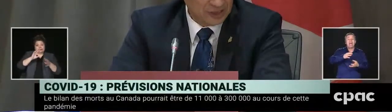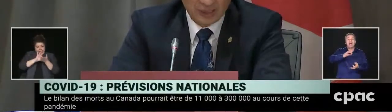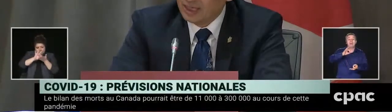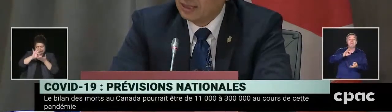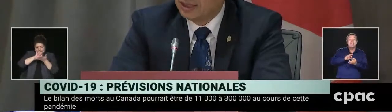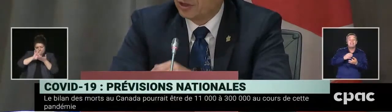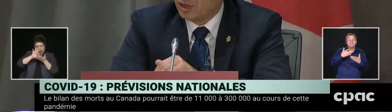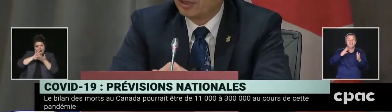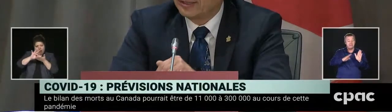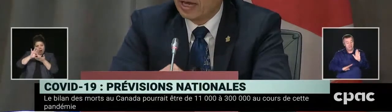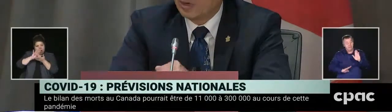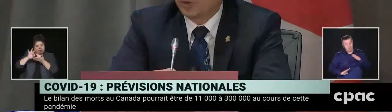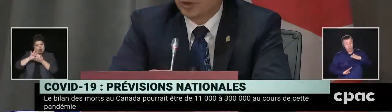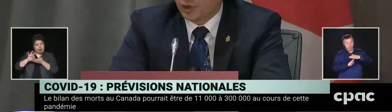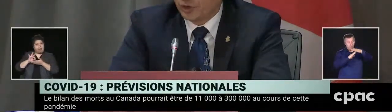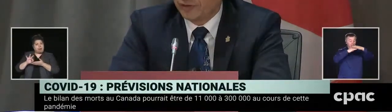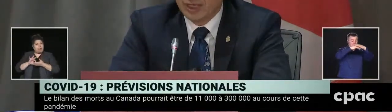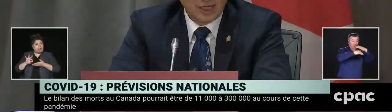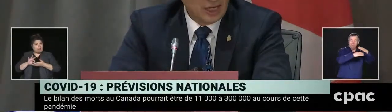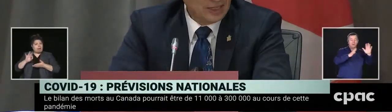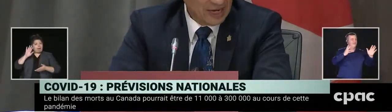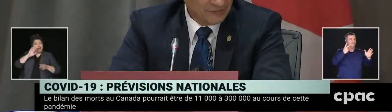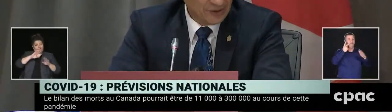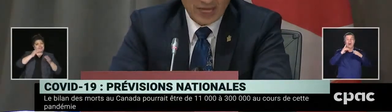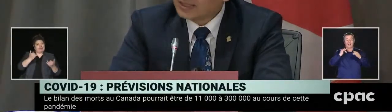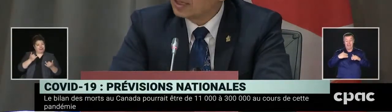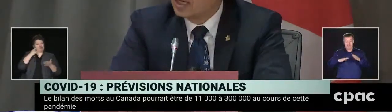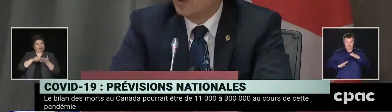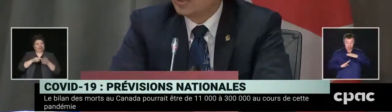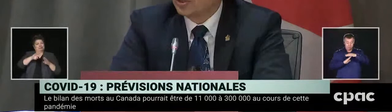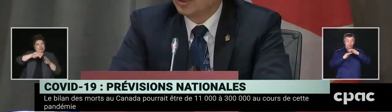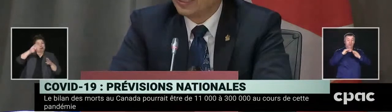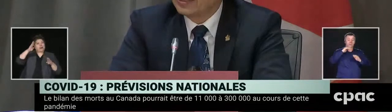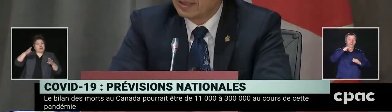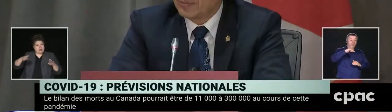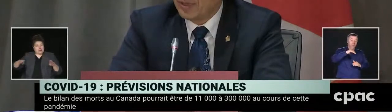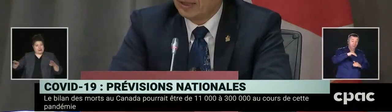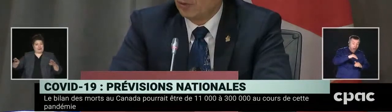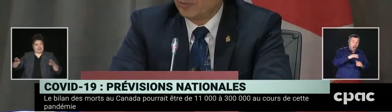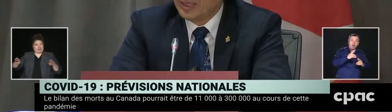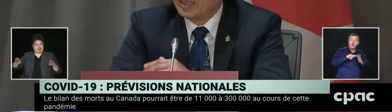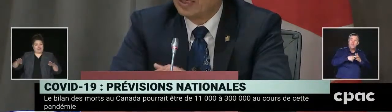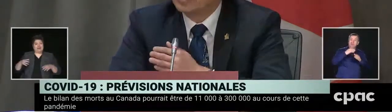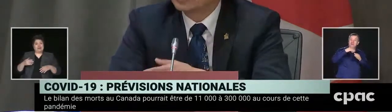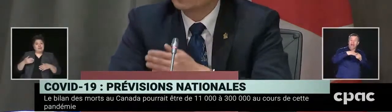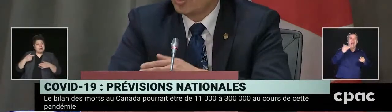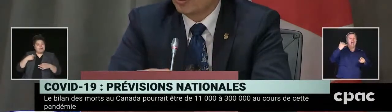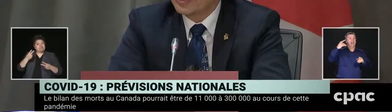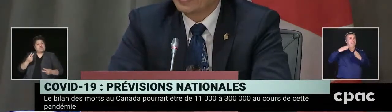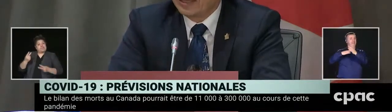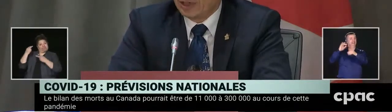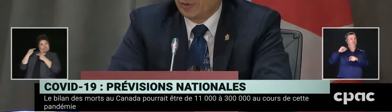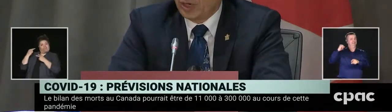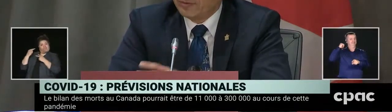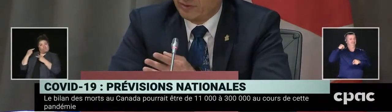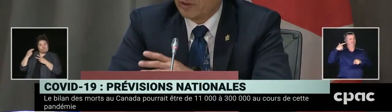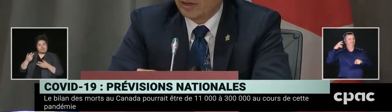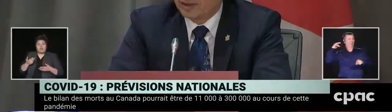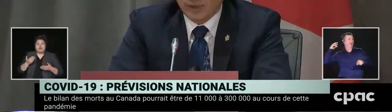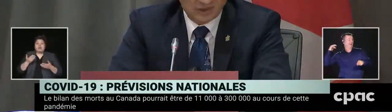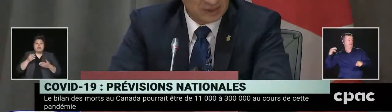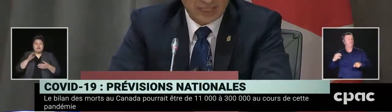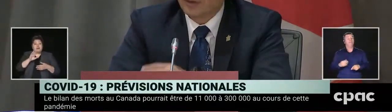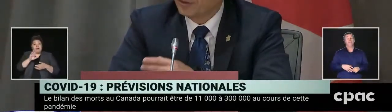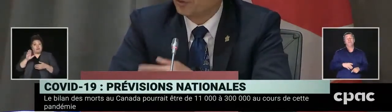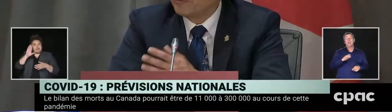be able to see that you're on the downward curve. And after that, we certainly anticipate there will be smaller secondary waves.